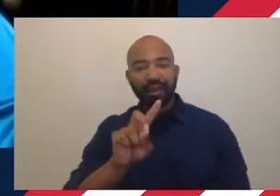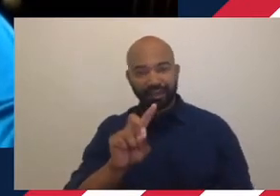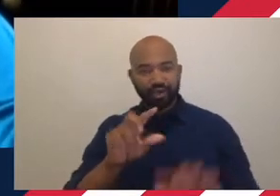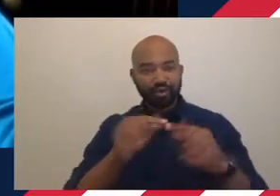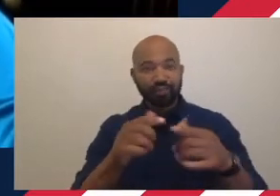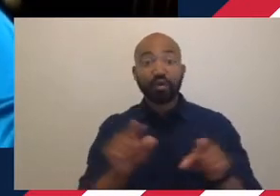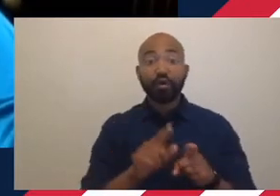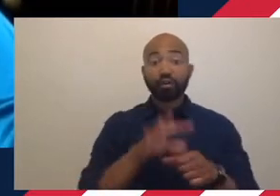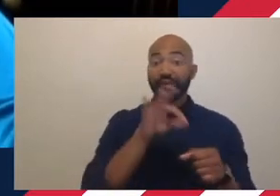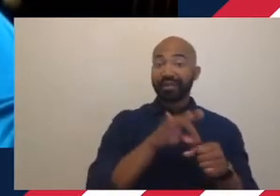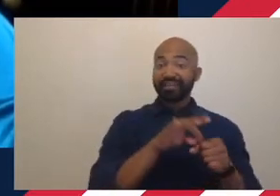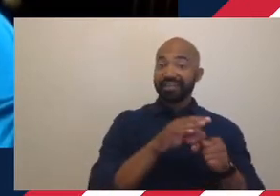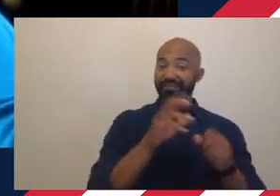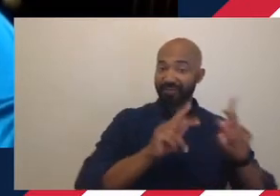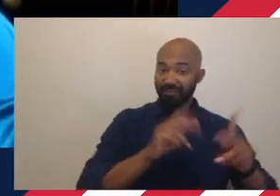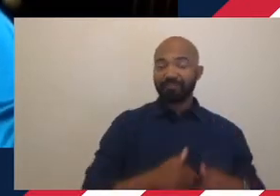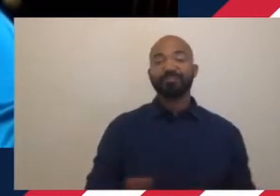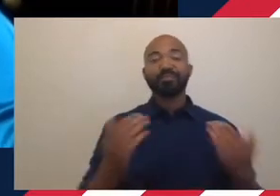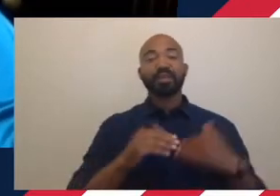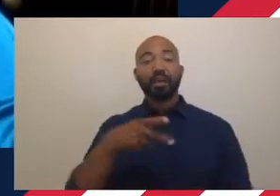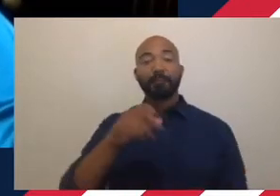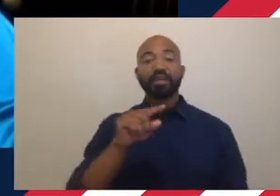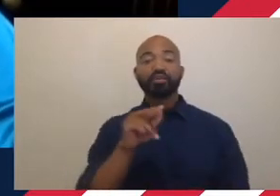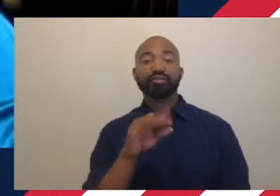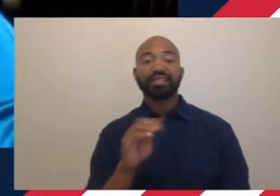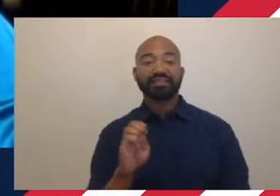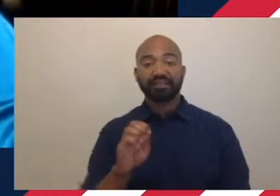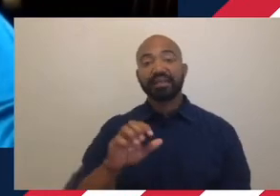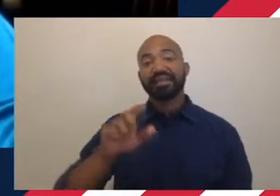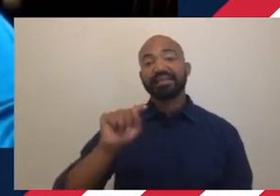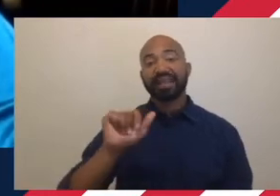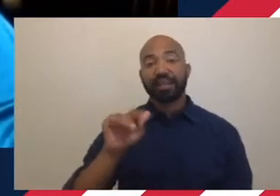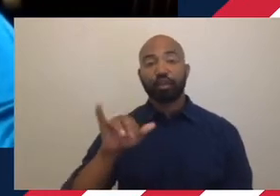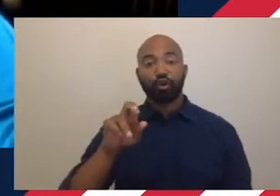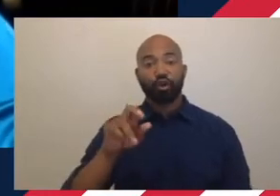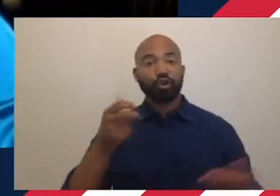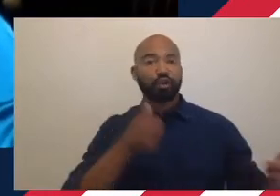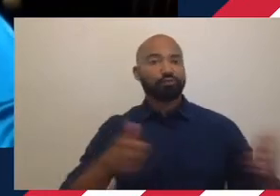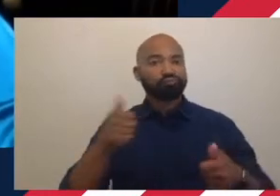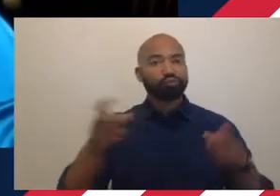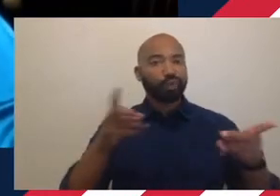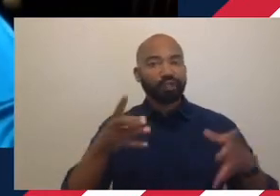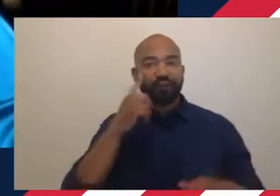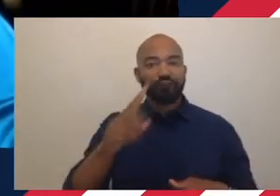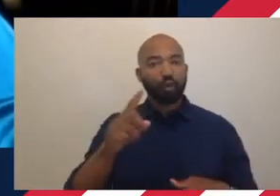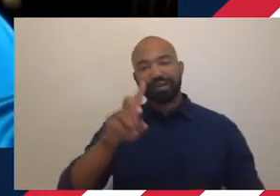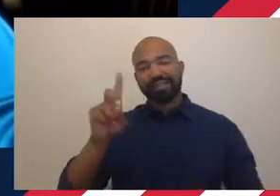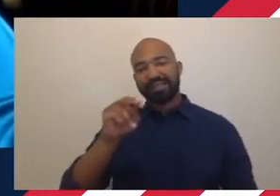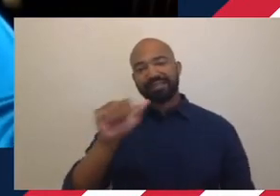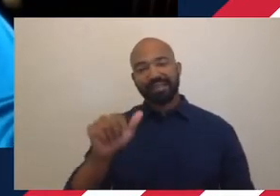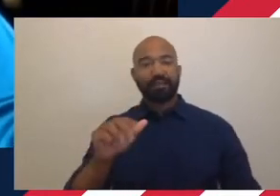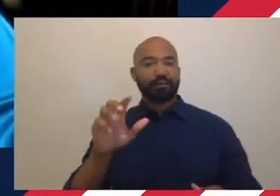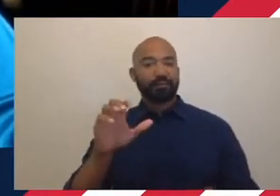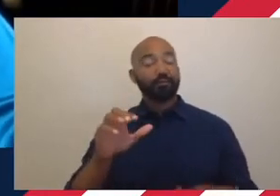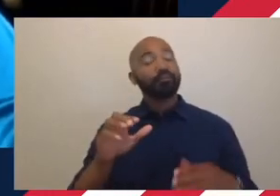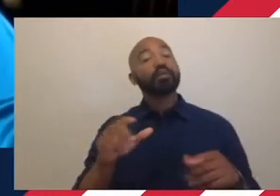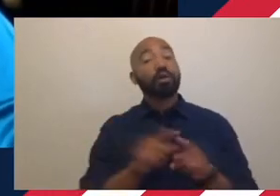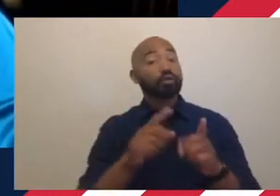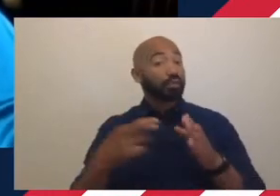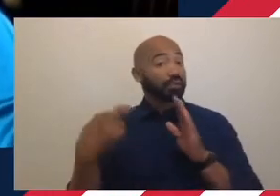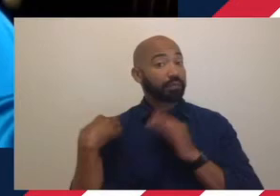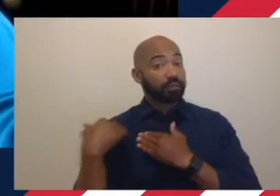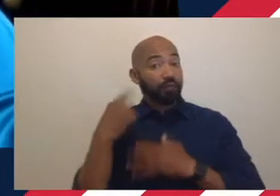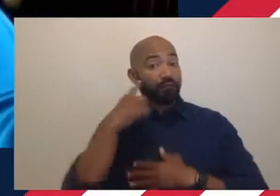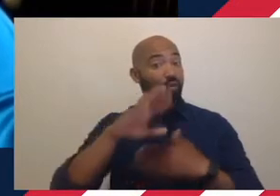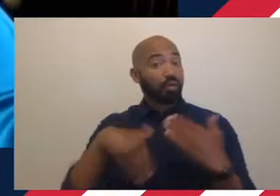officials. Patrice Taylor is the director of party affairs at the DNC and is responsible for all of the